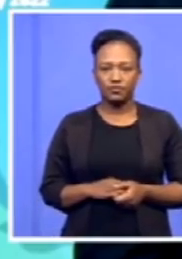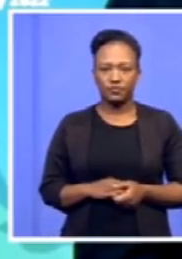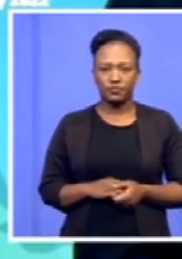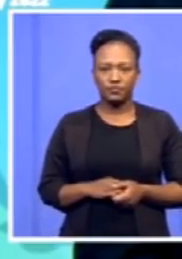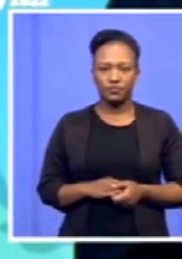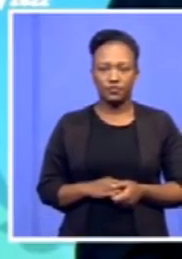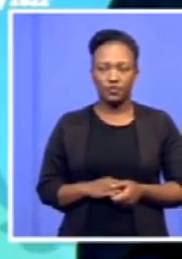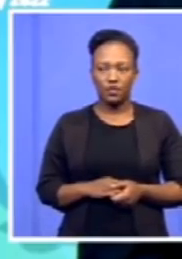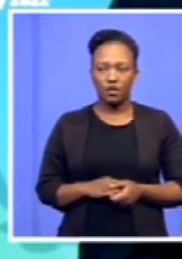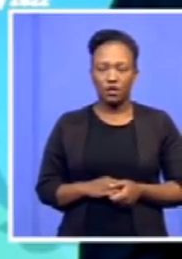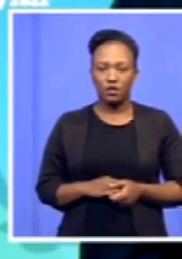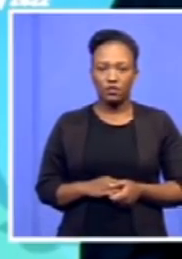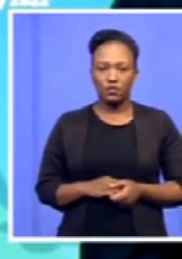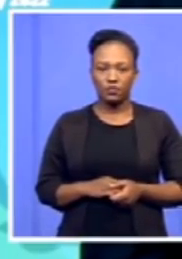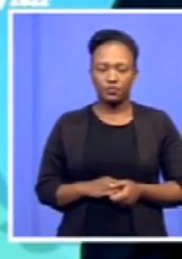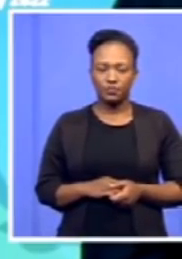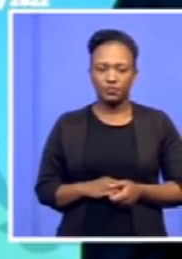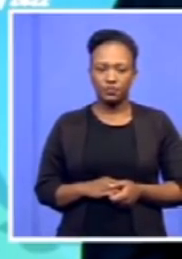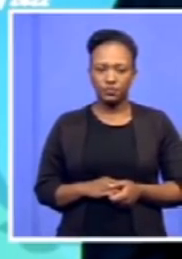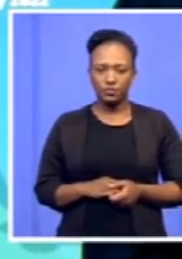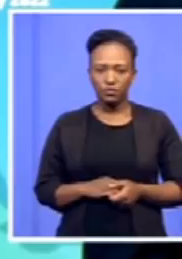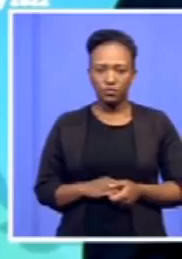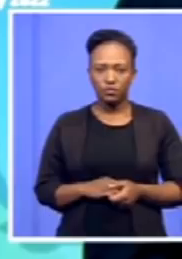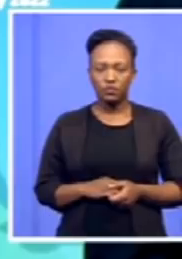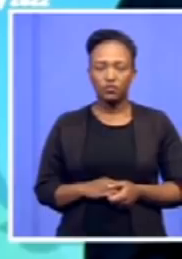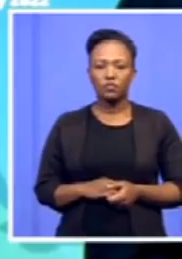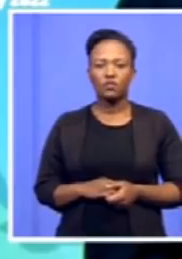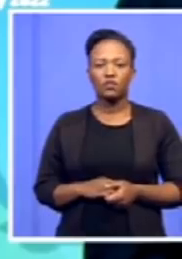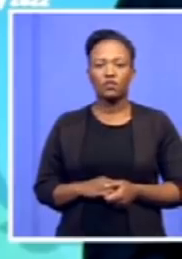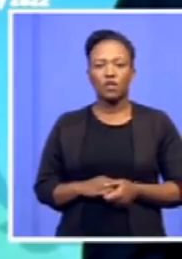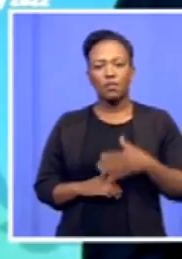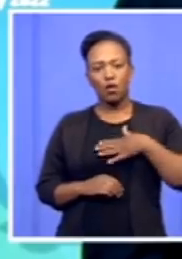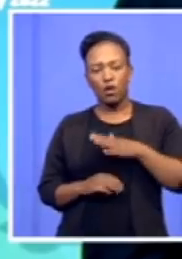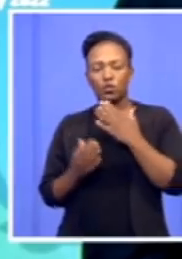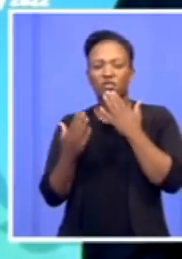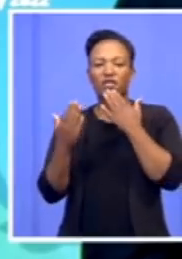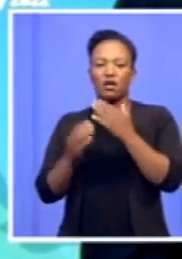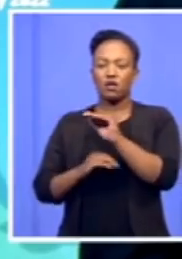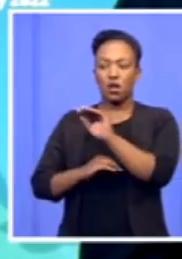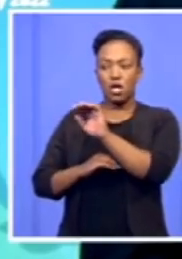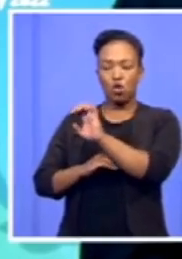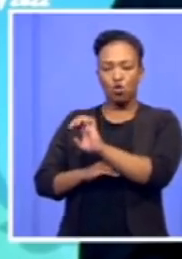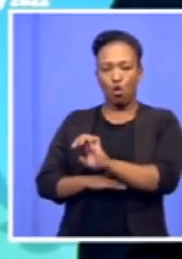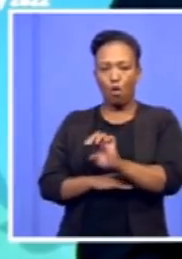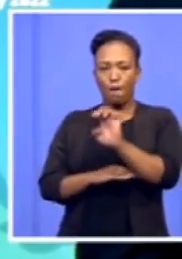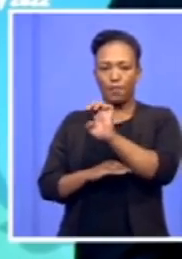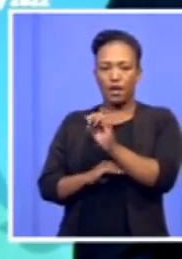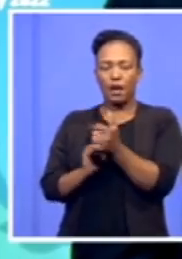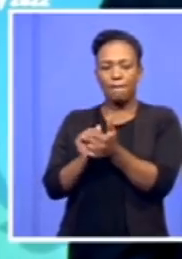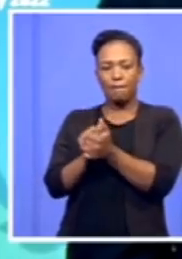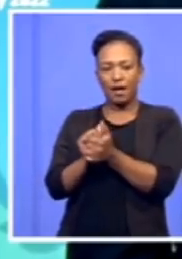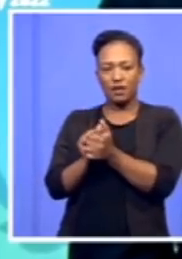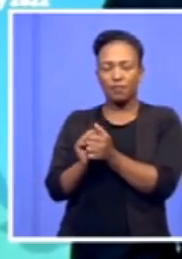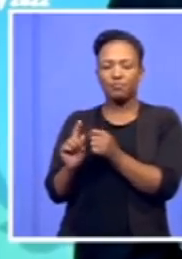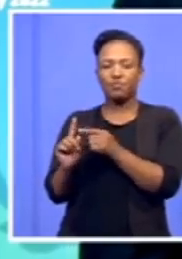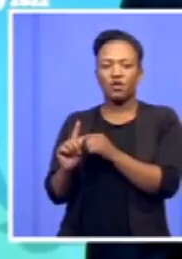nos I'd like to thank our European partners as well, through you, Emmanuel and Charles and Ursula.